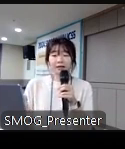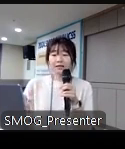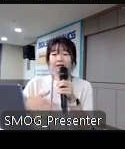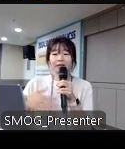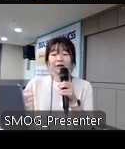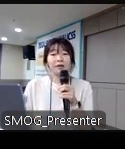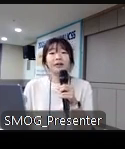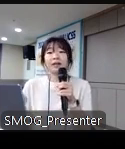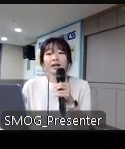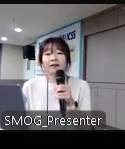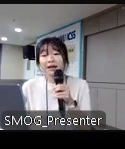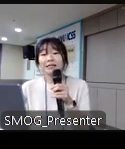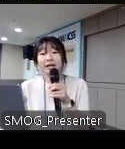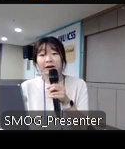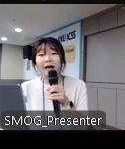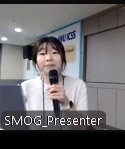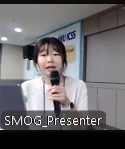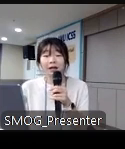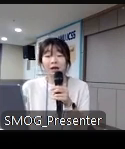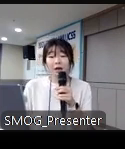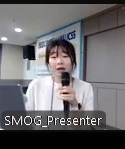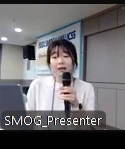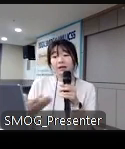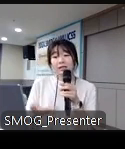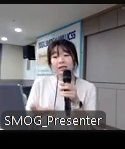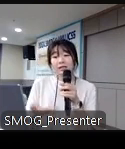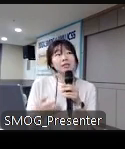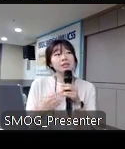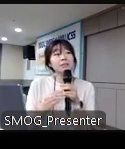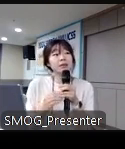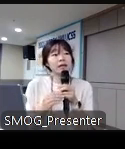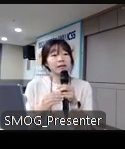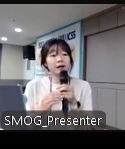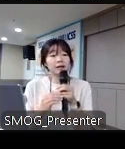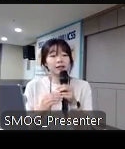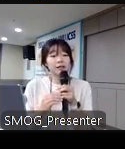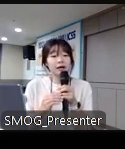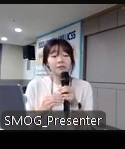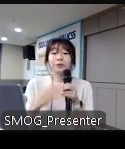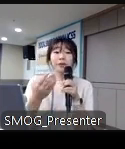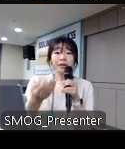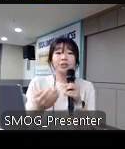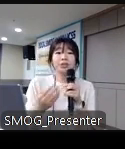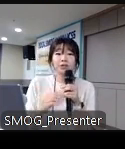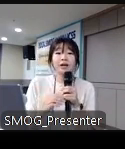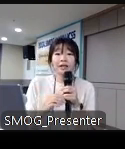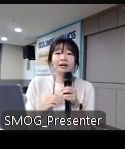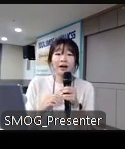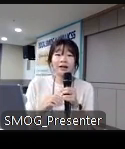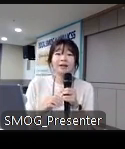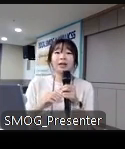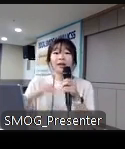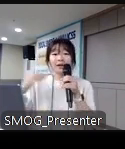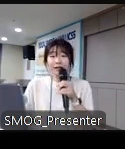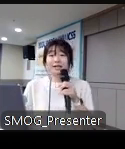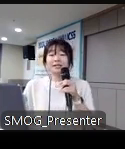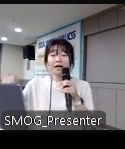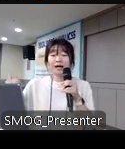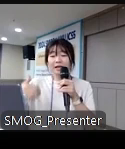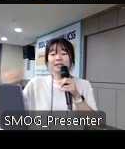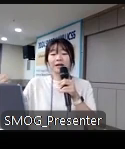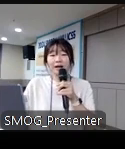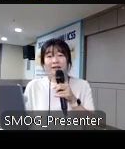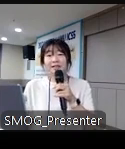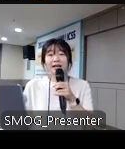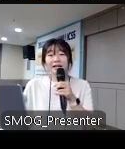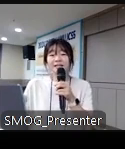relevant learnability effects that are happening, and this is something that parallels spoken languages too, right? Diachronically, clitics, they